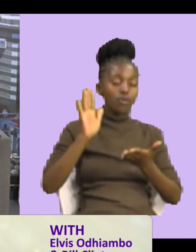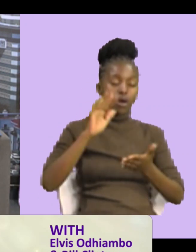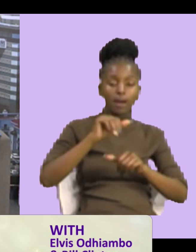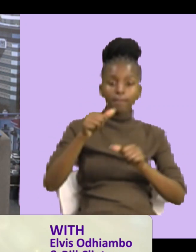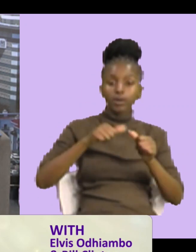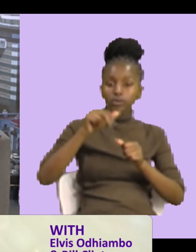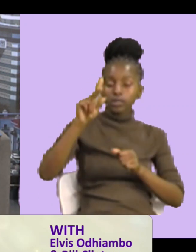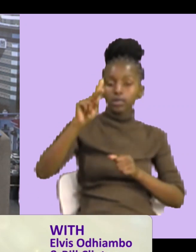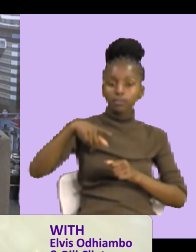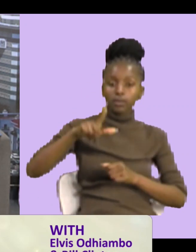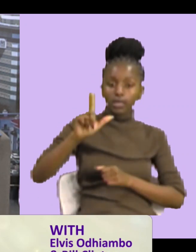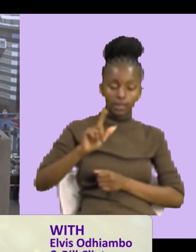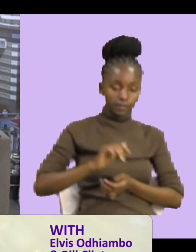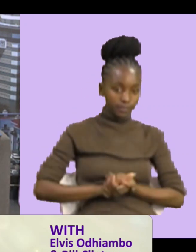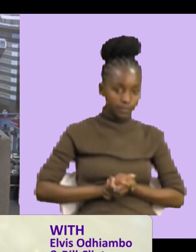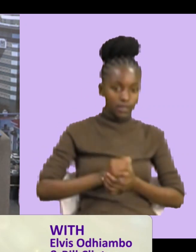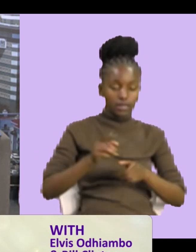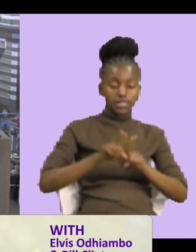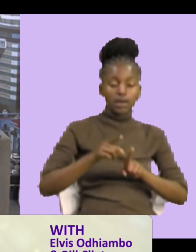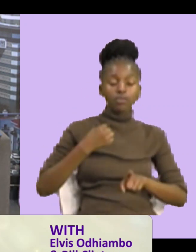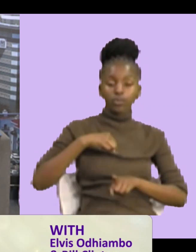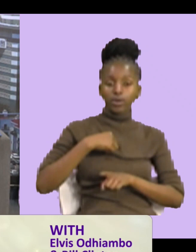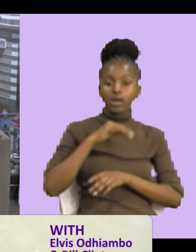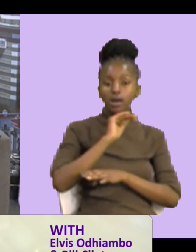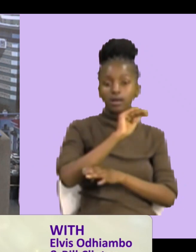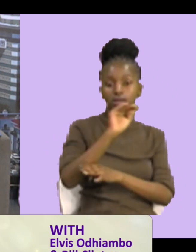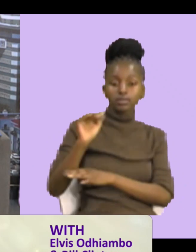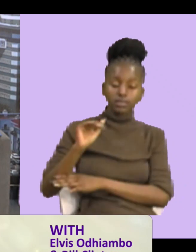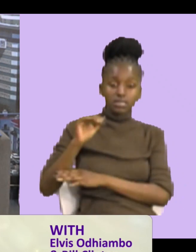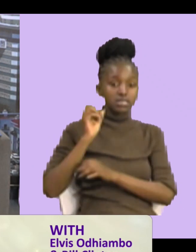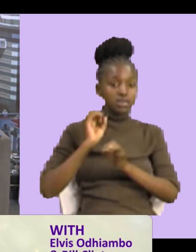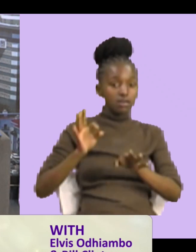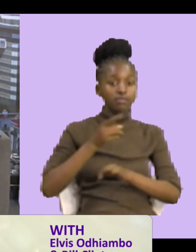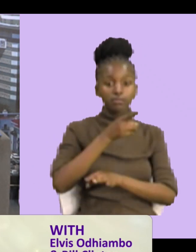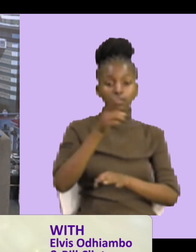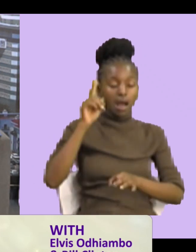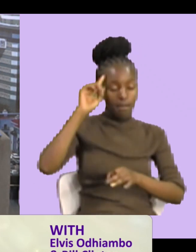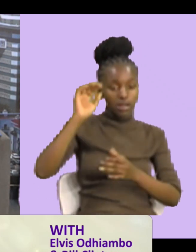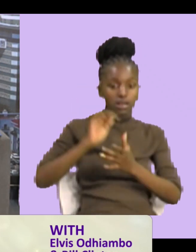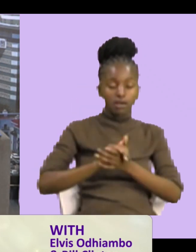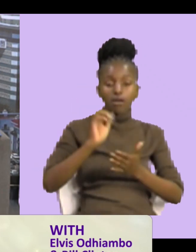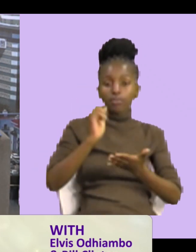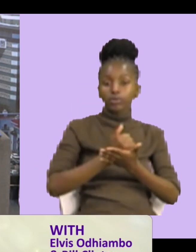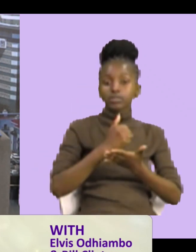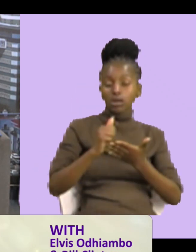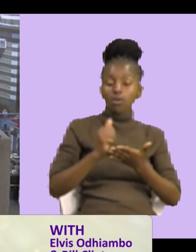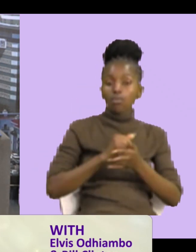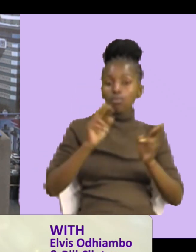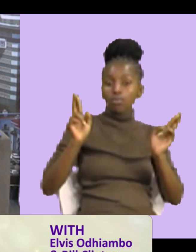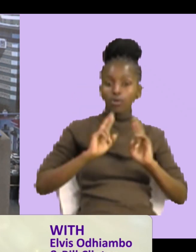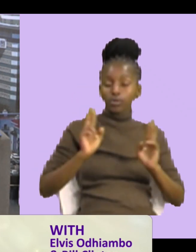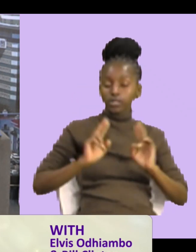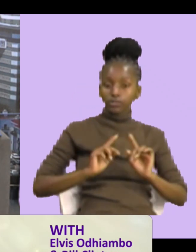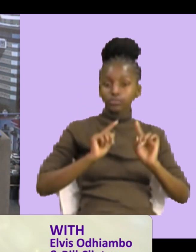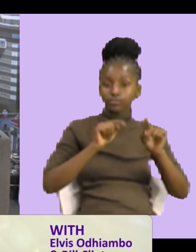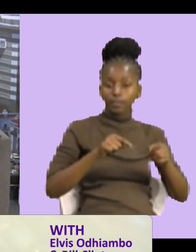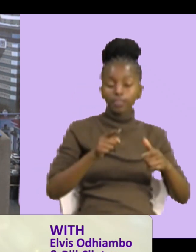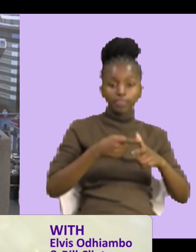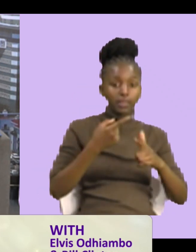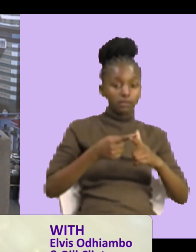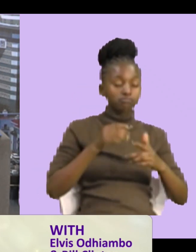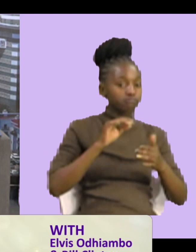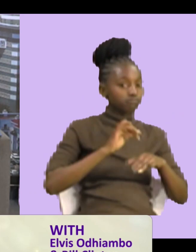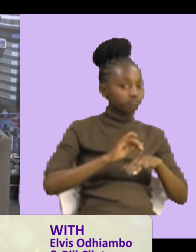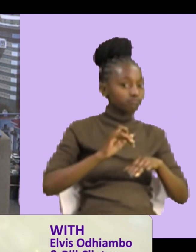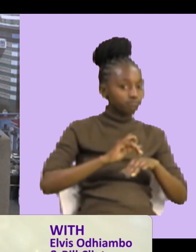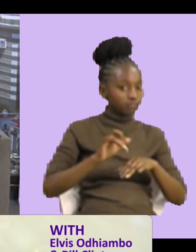concerned as well, we are asking you, do you believe Posta Rangers are on a good run of form and they can cause a massive upset for